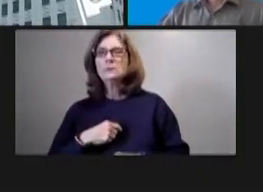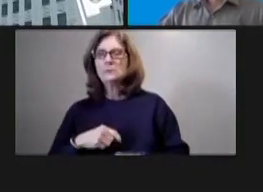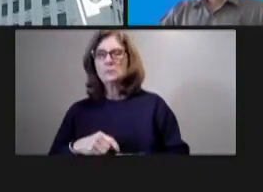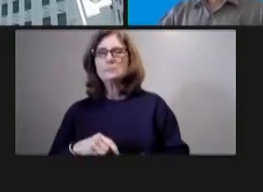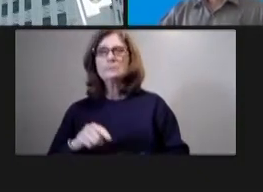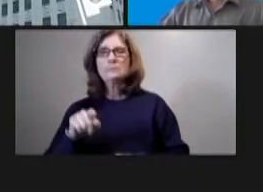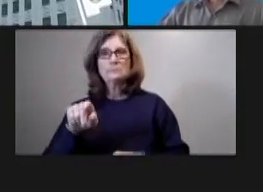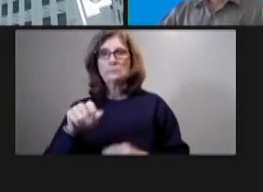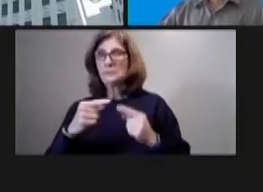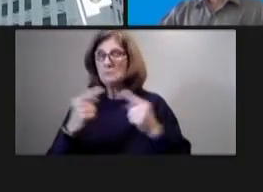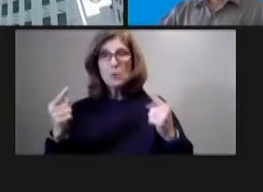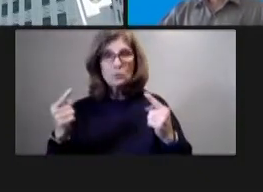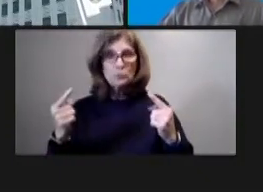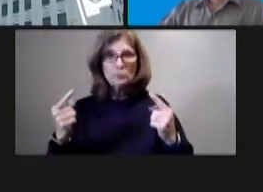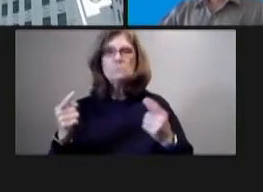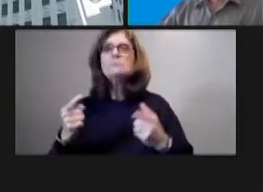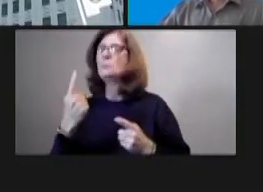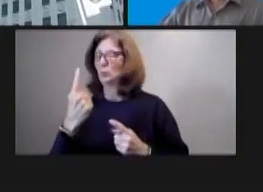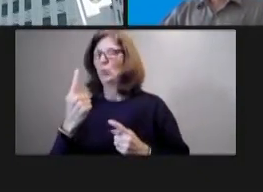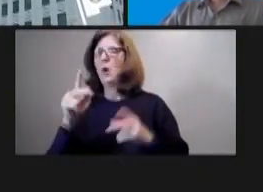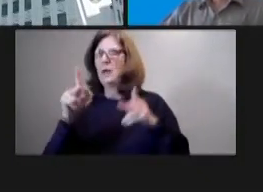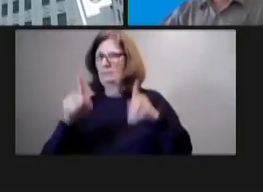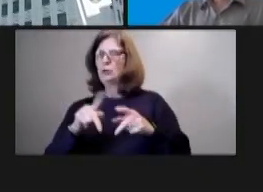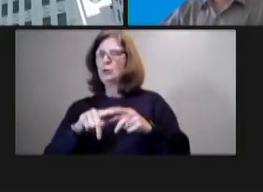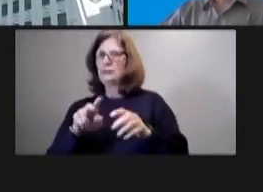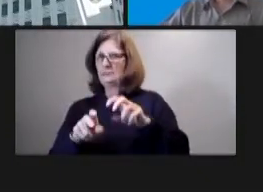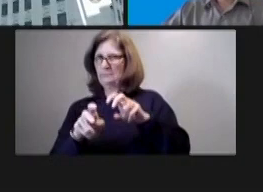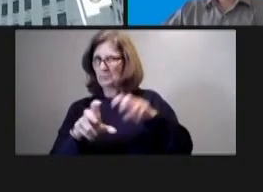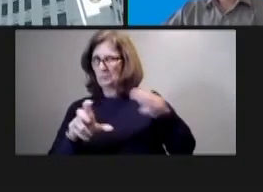Any opposed? We have an abstention for the record.